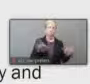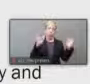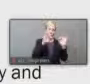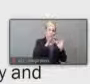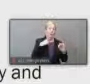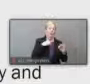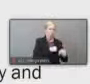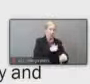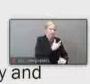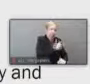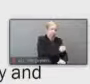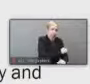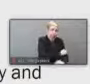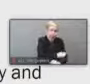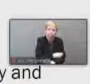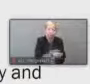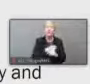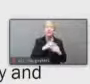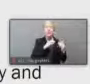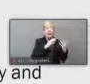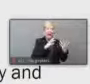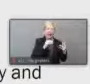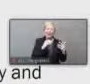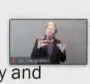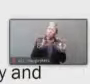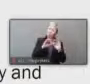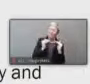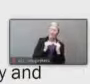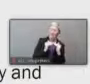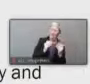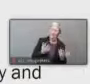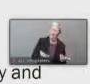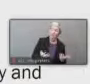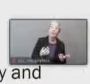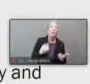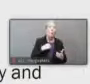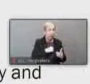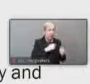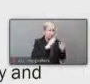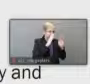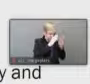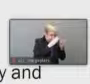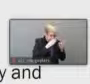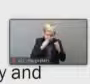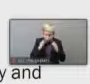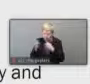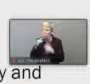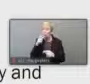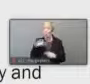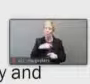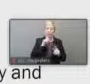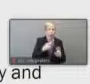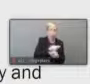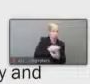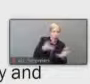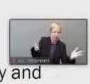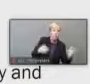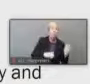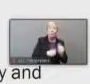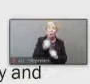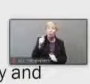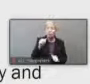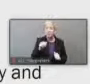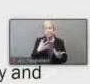Mexicans efficiently and equitably. We are targeting weekly equity allocations to the most vulnerable and